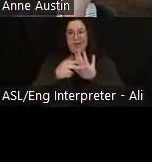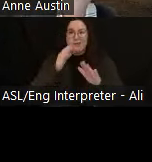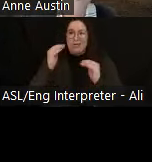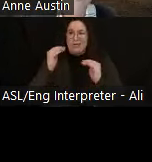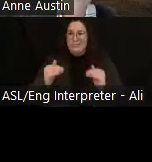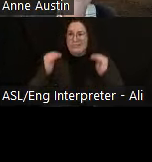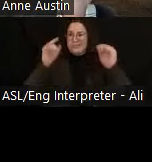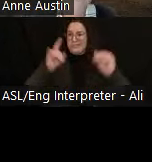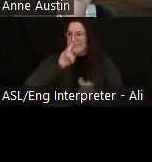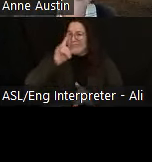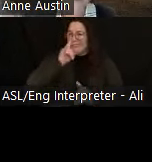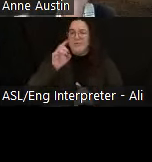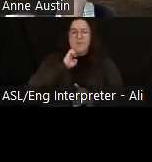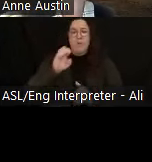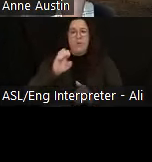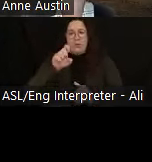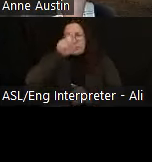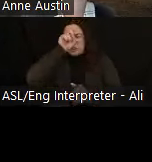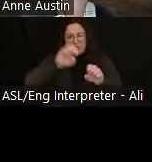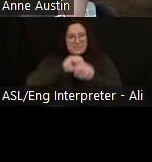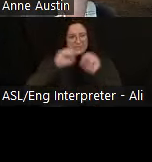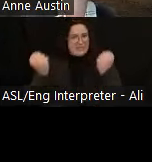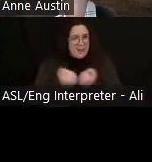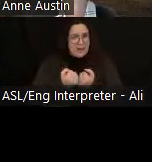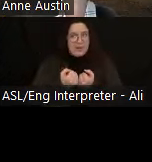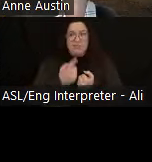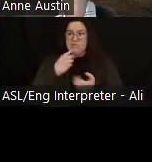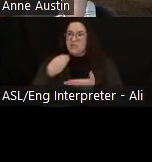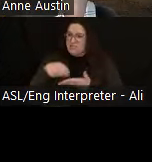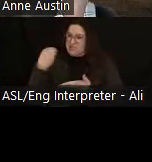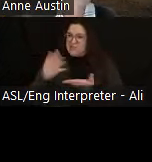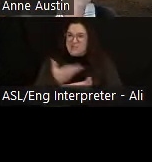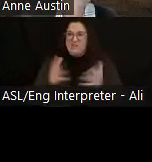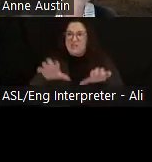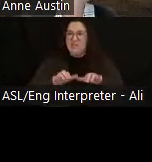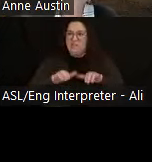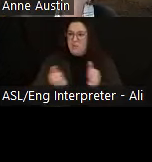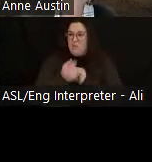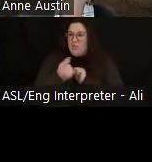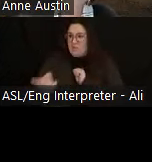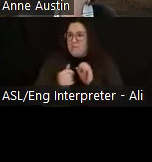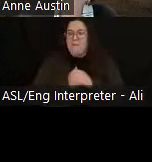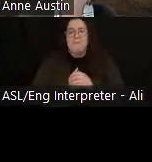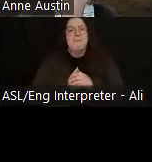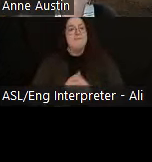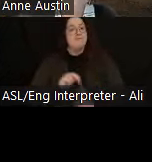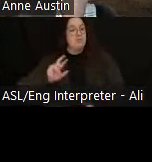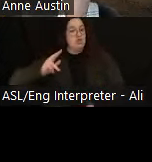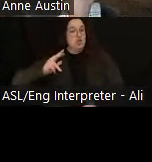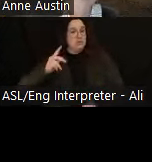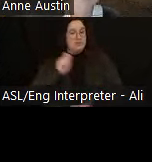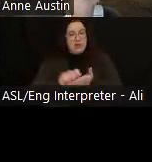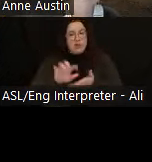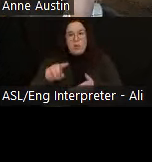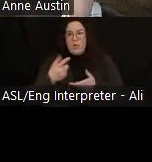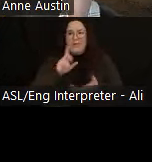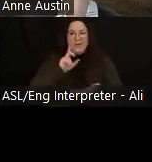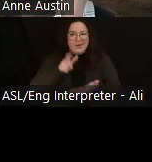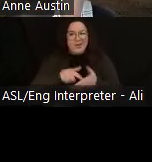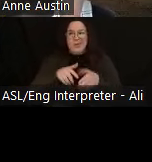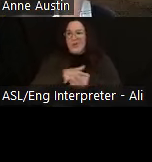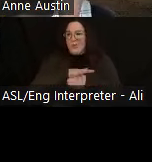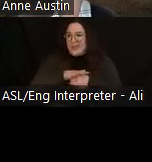Egyptian society and expensive grave goods. Third, these authors only acknowledge the location of